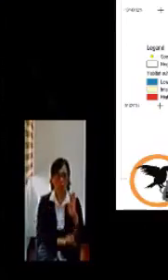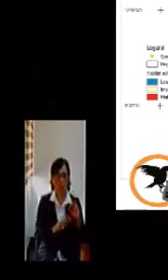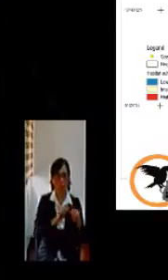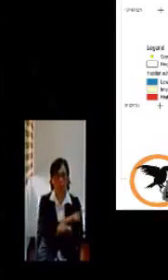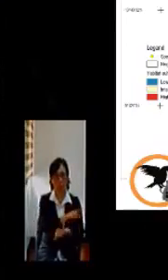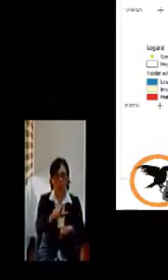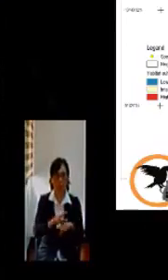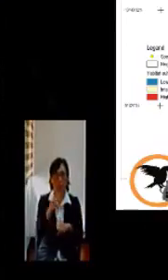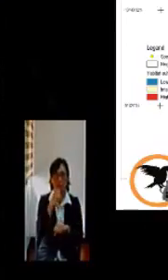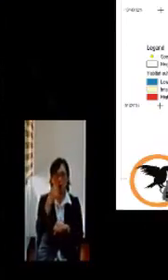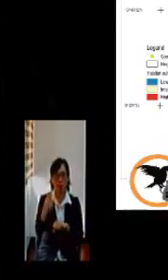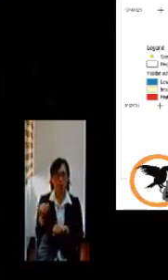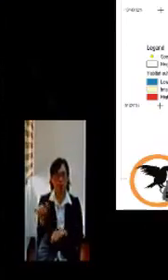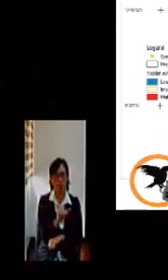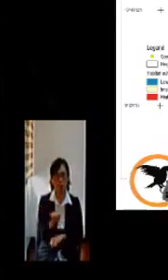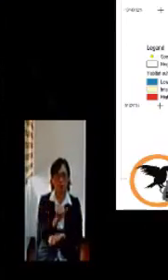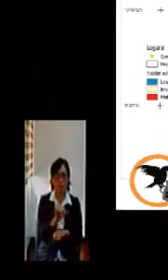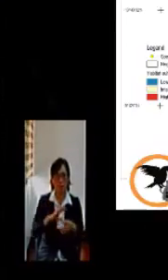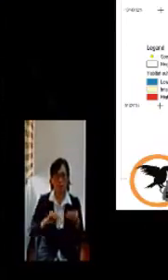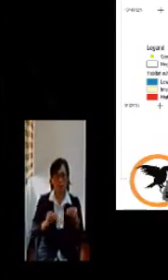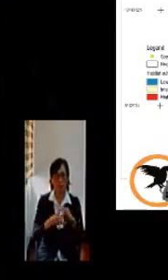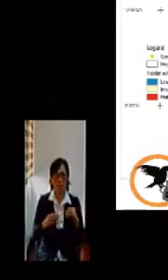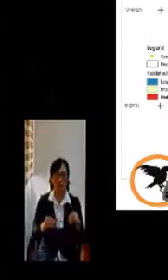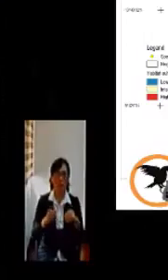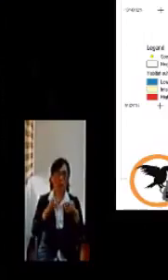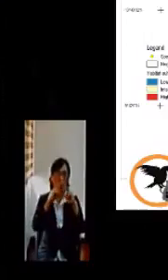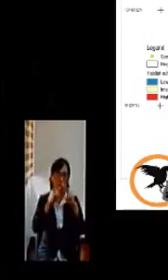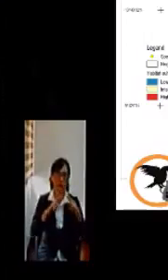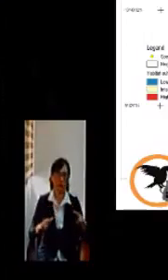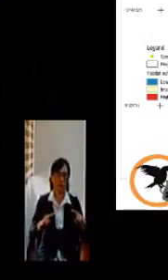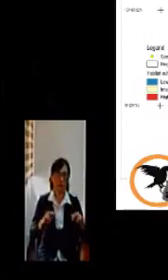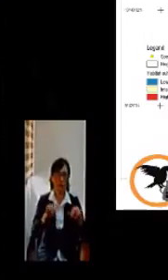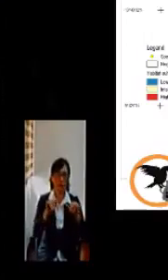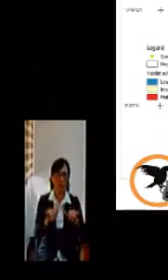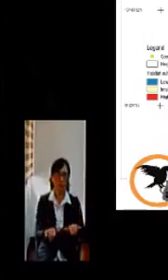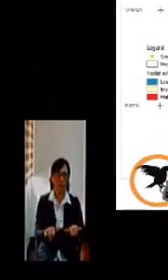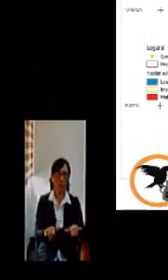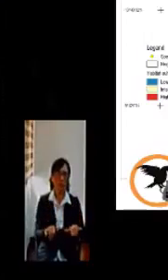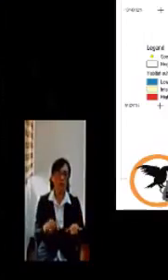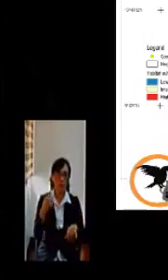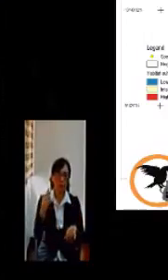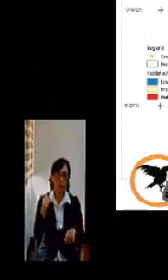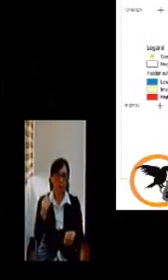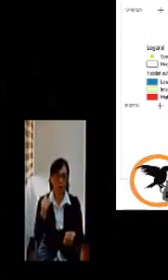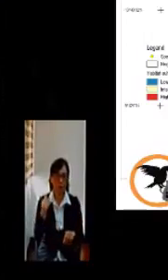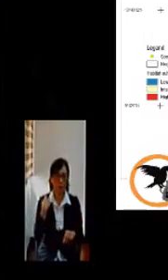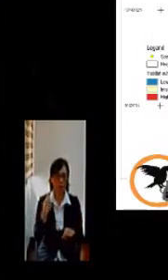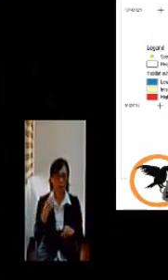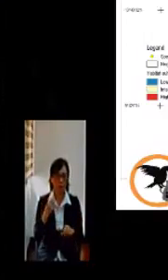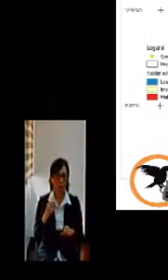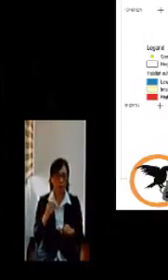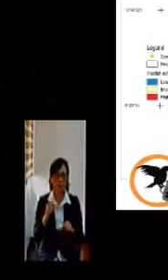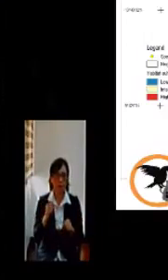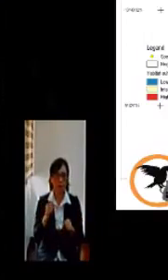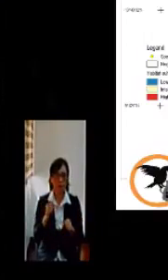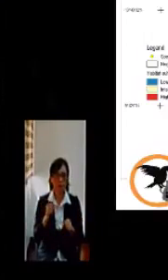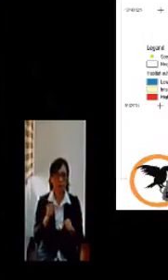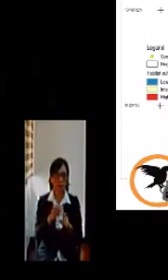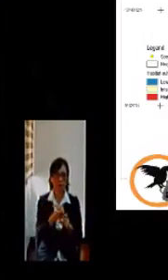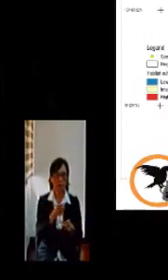similar story. Its habitat, its suitable habitat, has contracted dramatically from